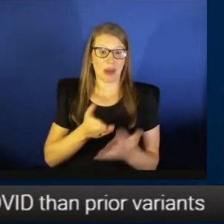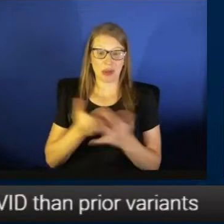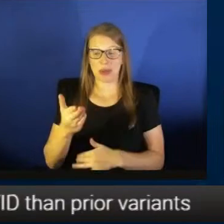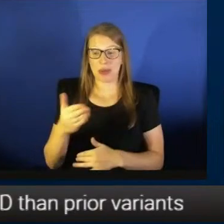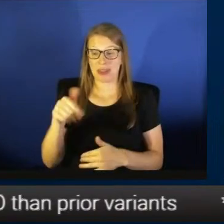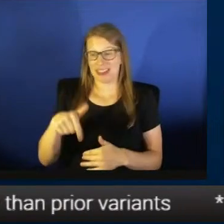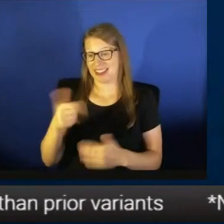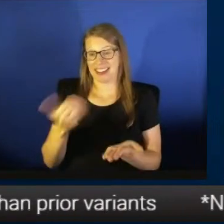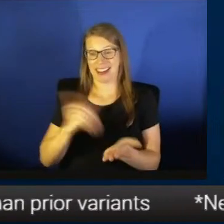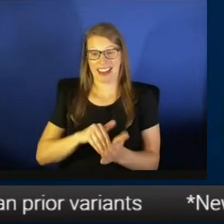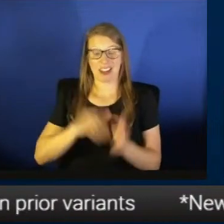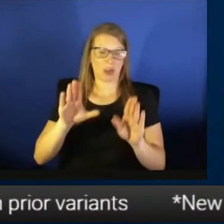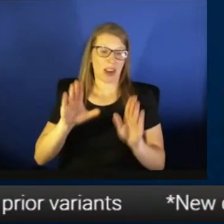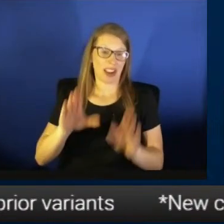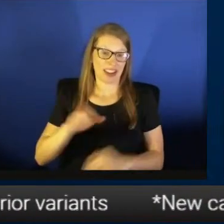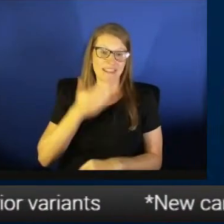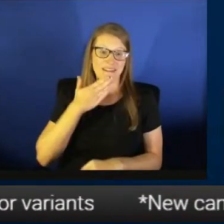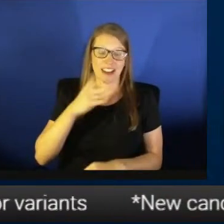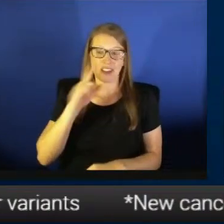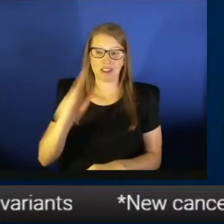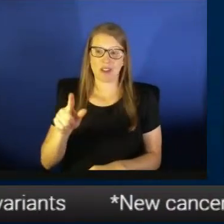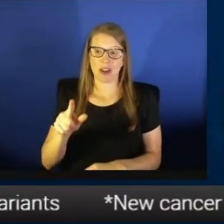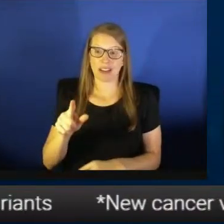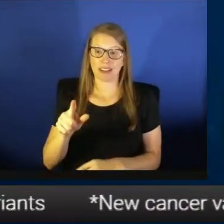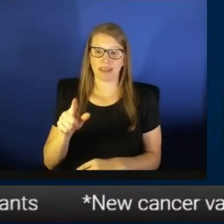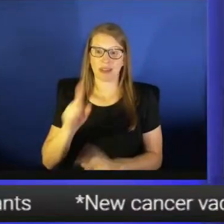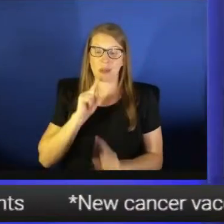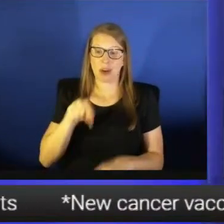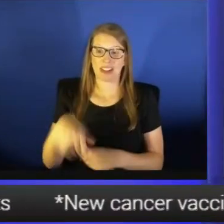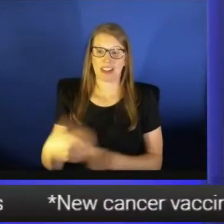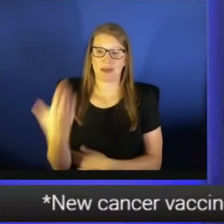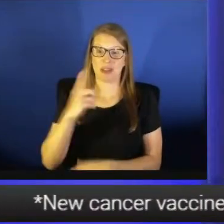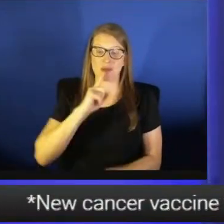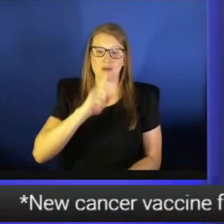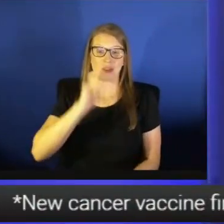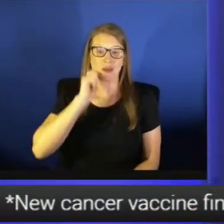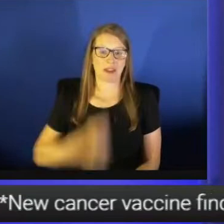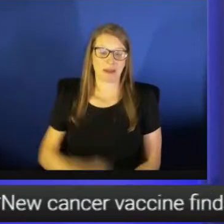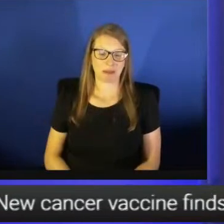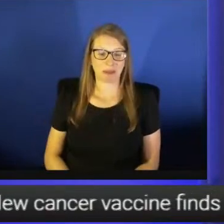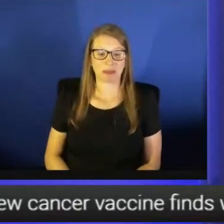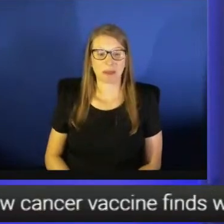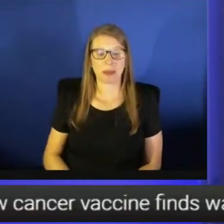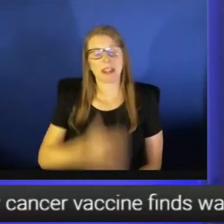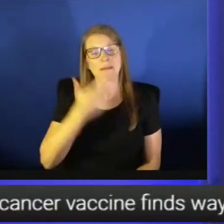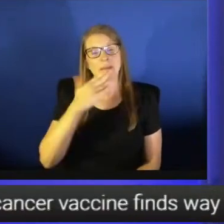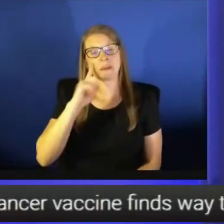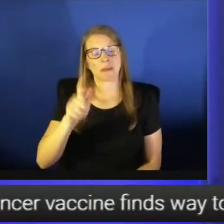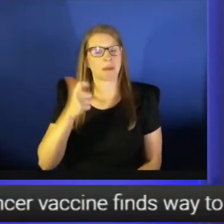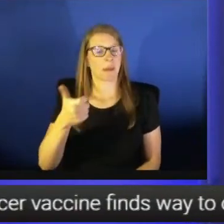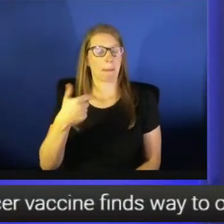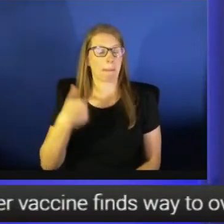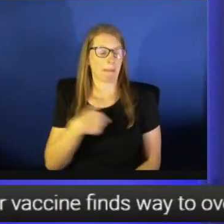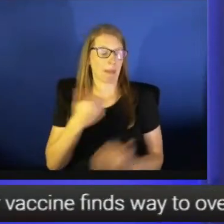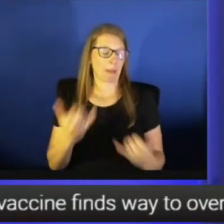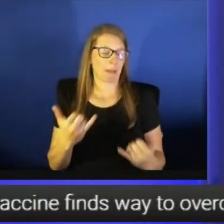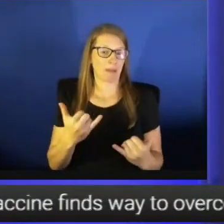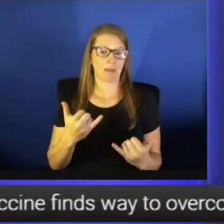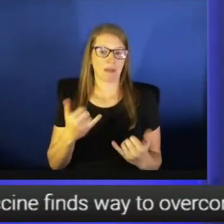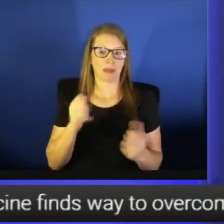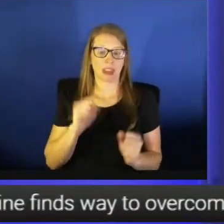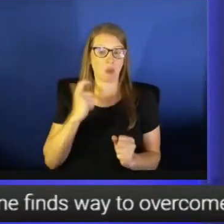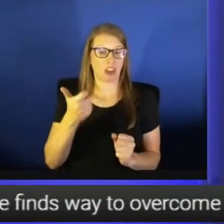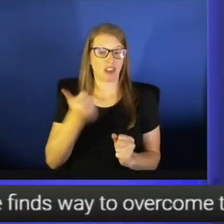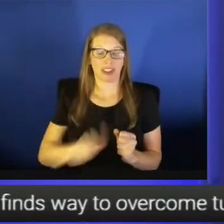great. So thank you for bringing us this morning. It's very cool. All right, and thank you all so much for being with us today. Don't forget, you can catch our shows